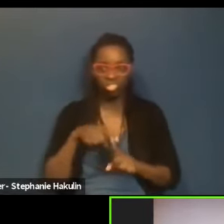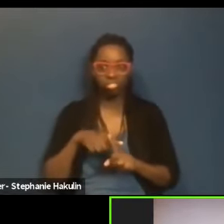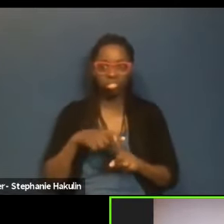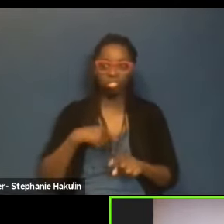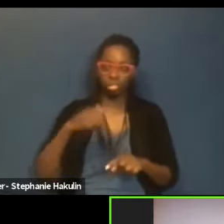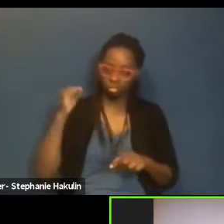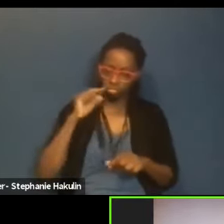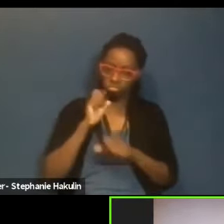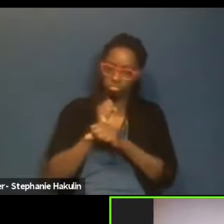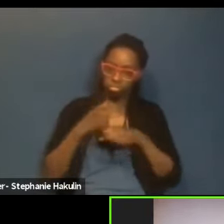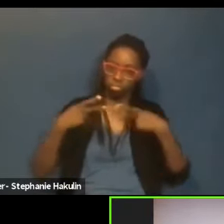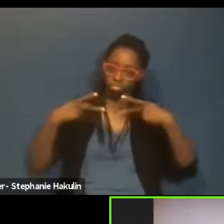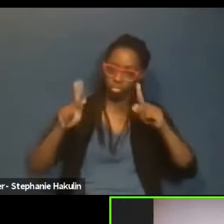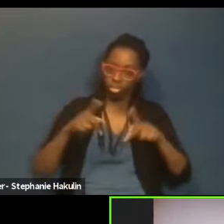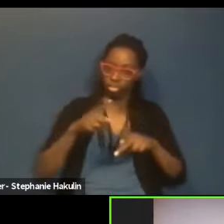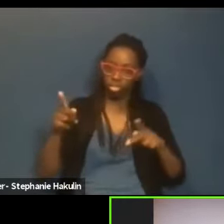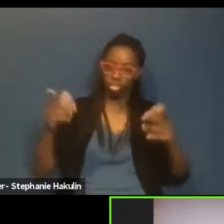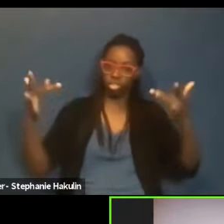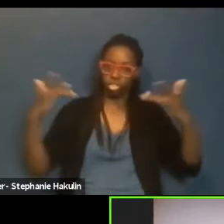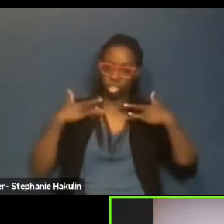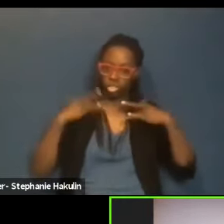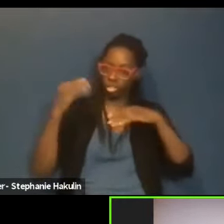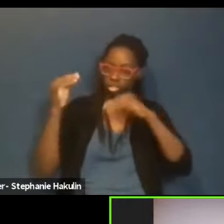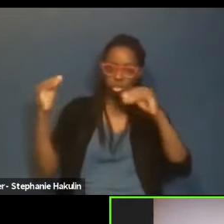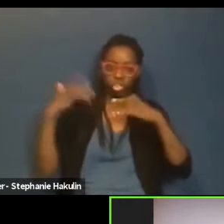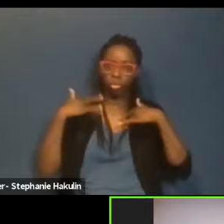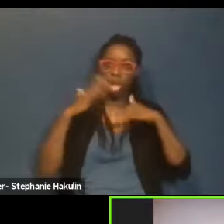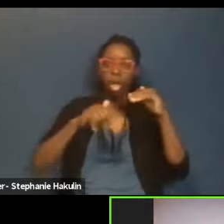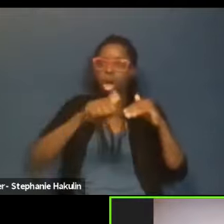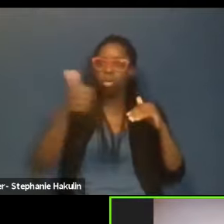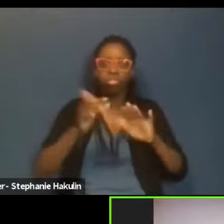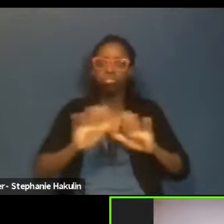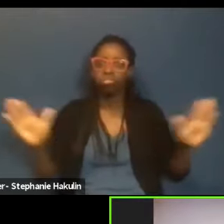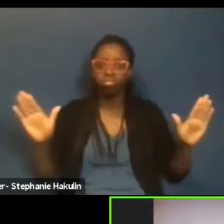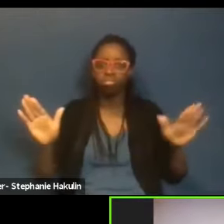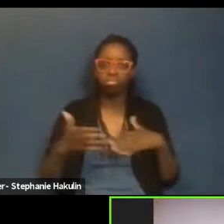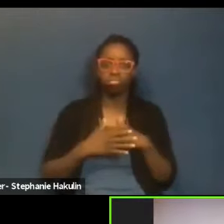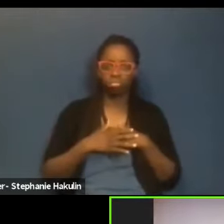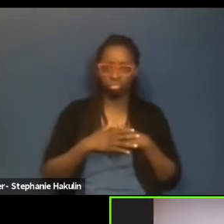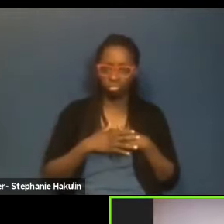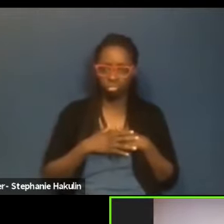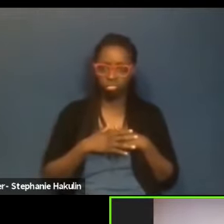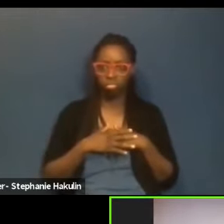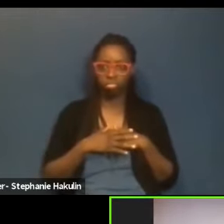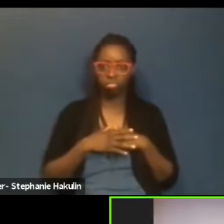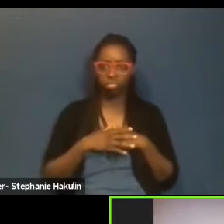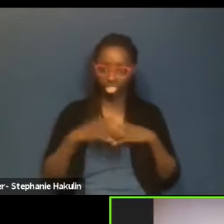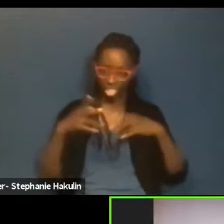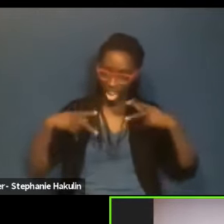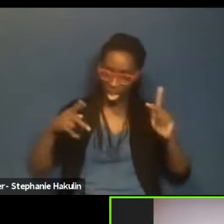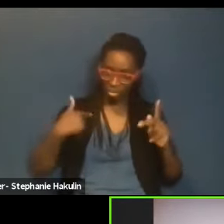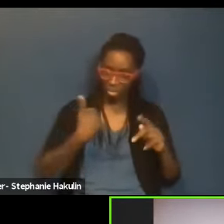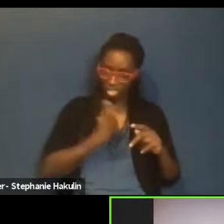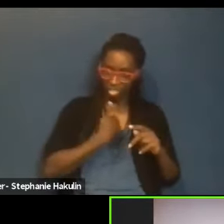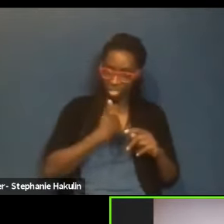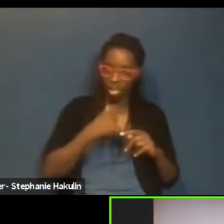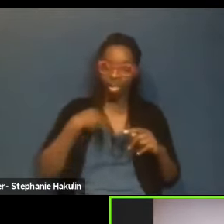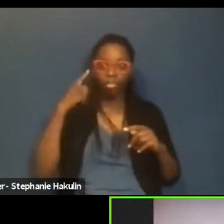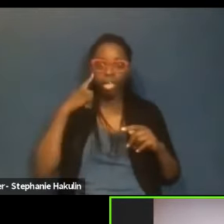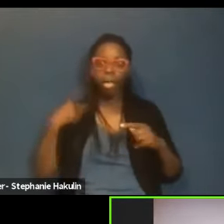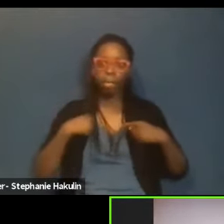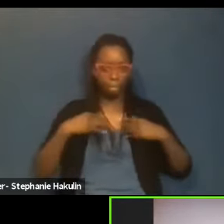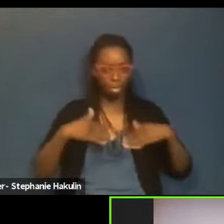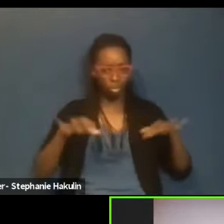beautiful. I refuse to let myself think that a boy is what makes me worth something. 17 is the year I let myself